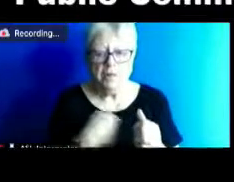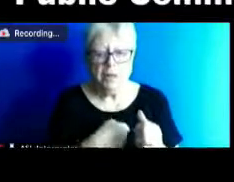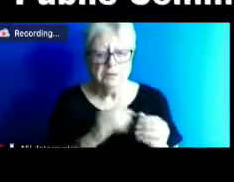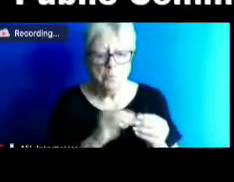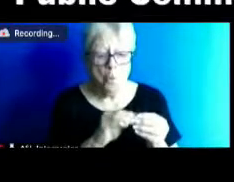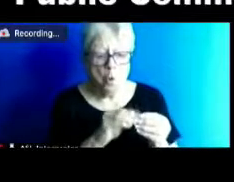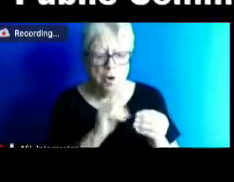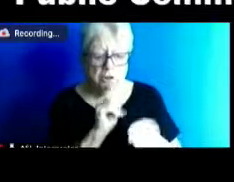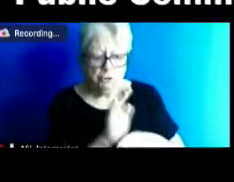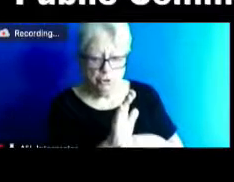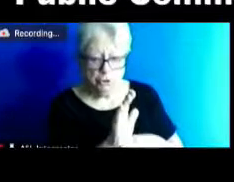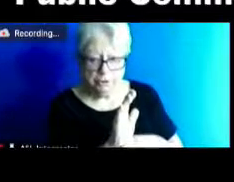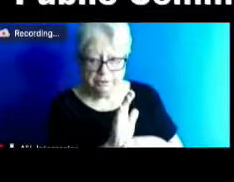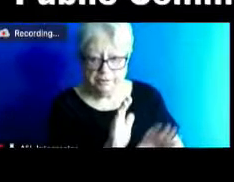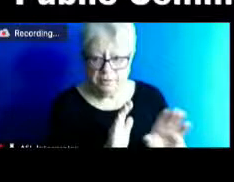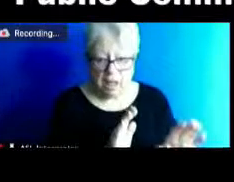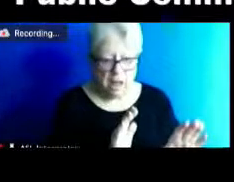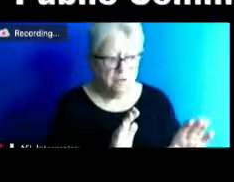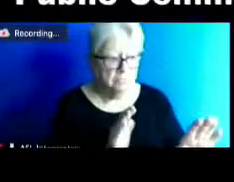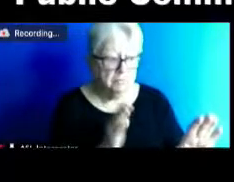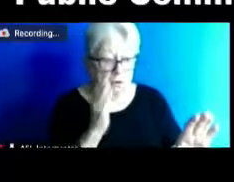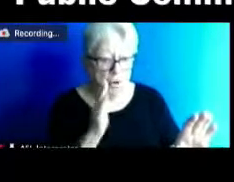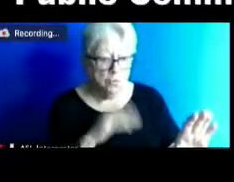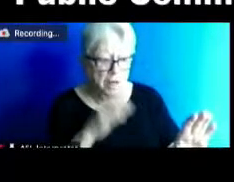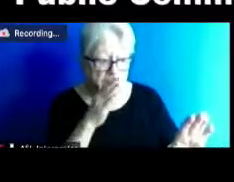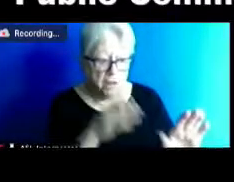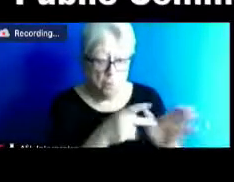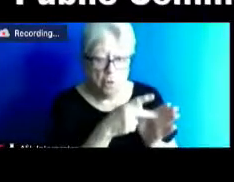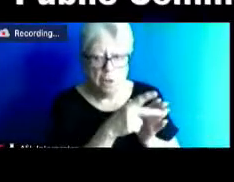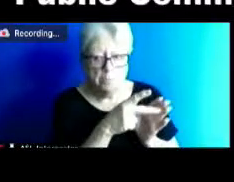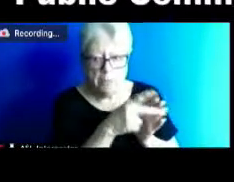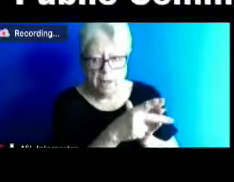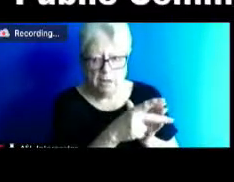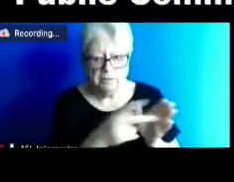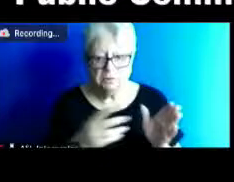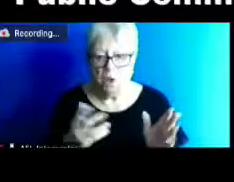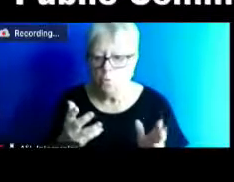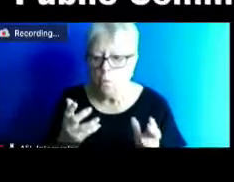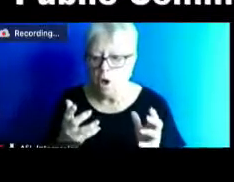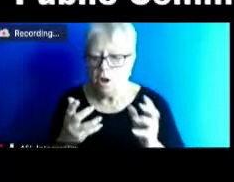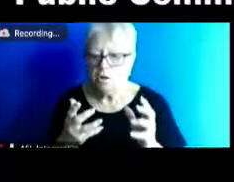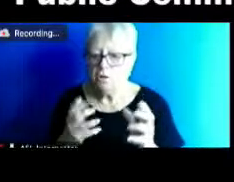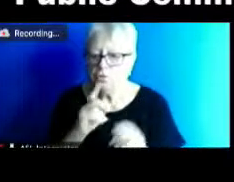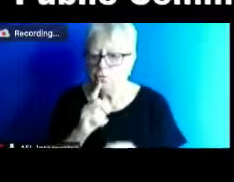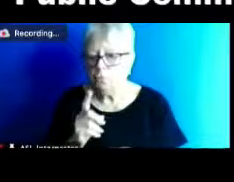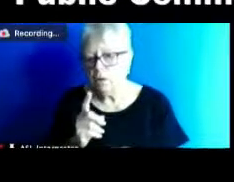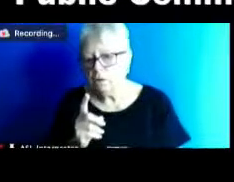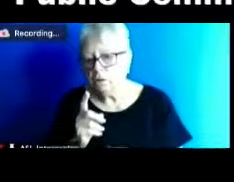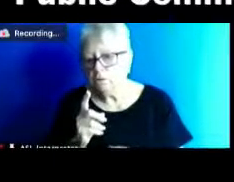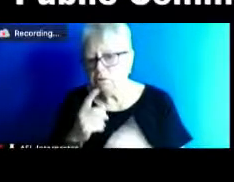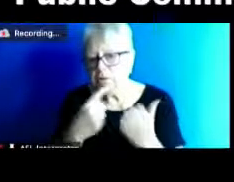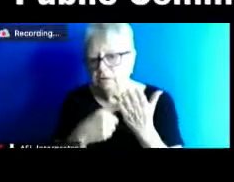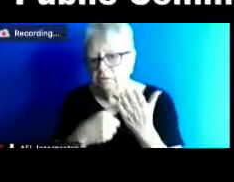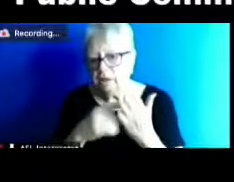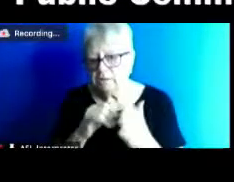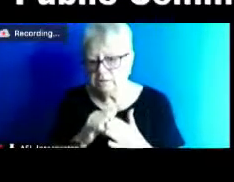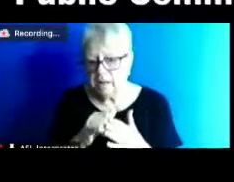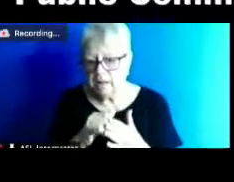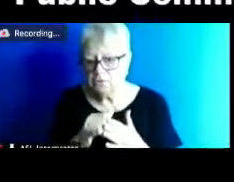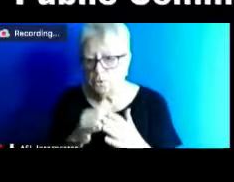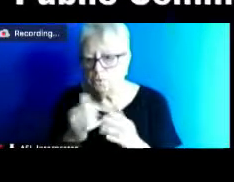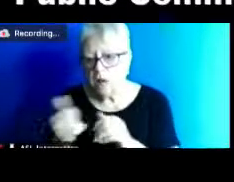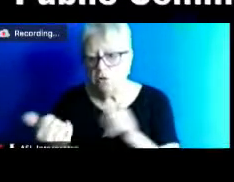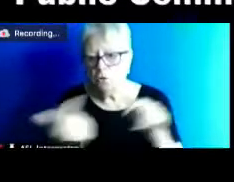not like they're not going to get paid. So I just wanted to at least raise that so that you all are aware.